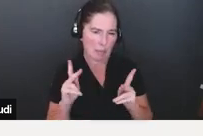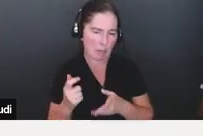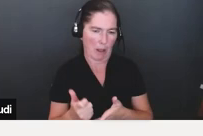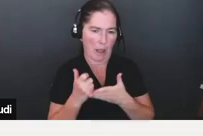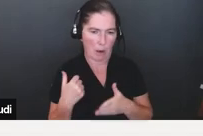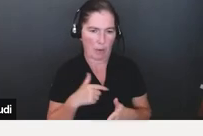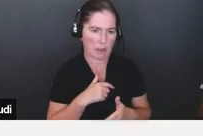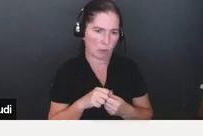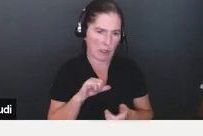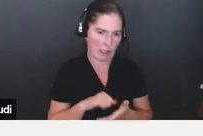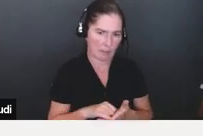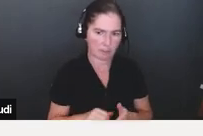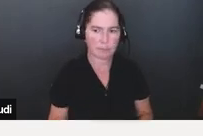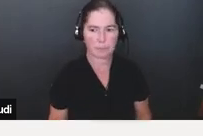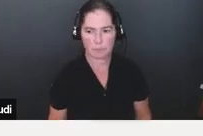us with.